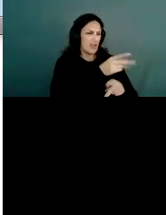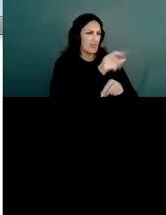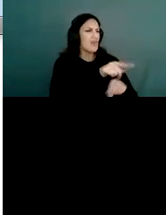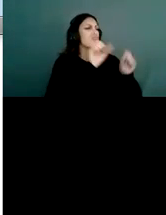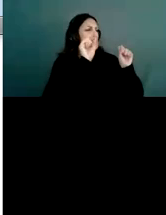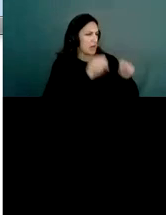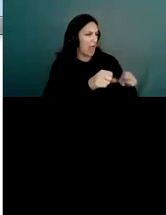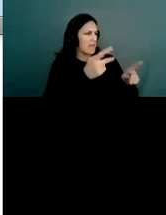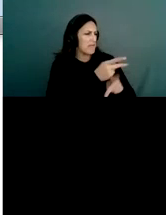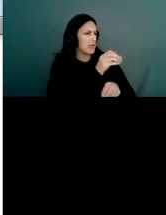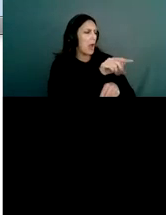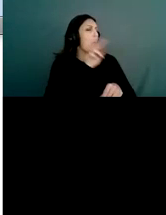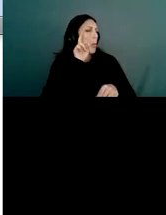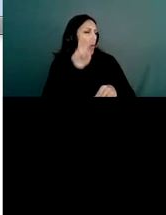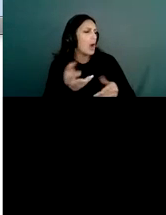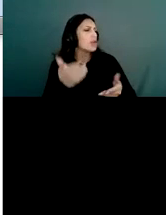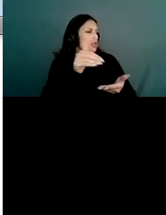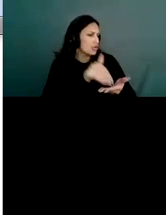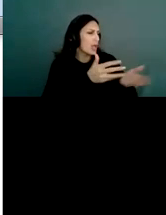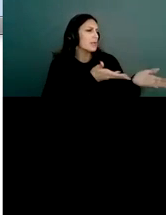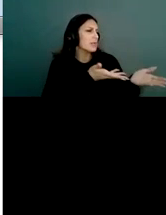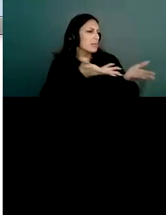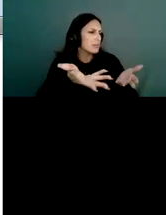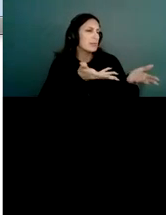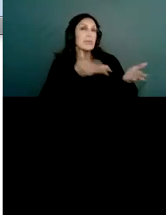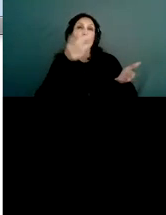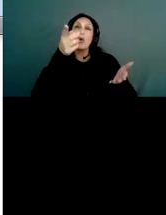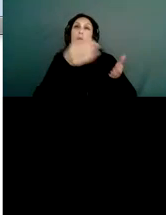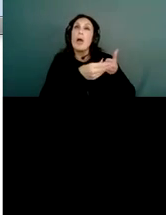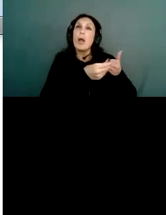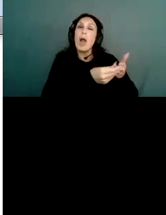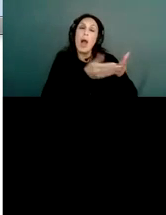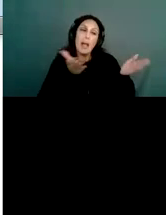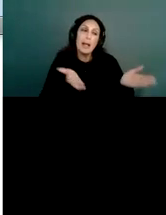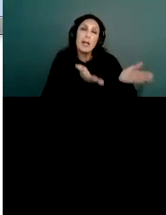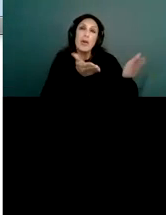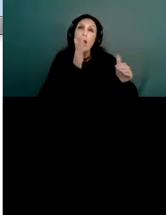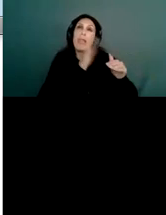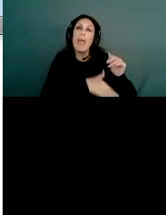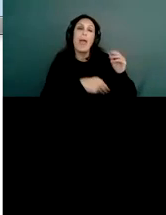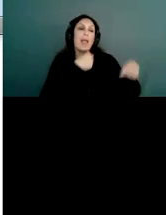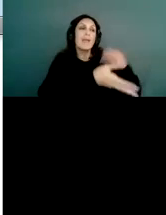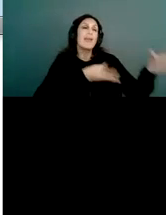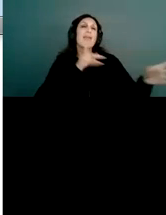some instruction online as well to help them in the reteaching component.